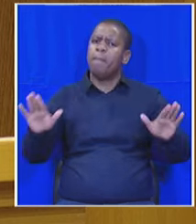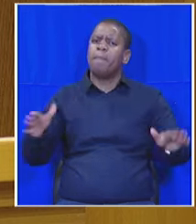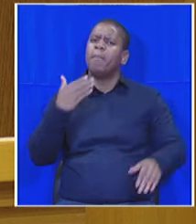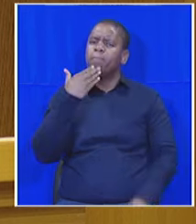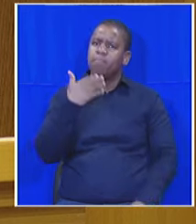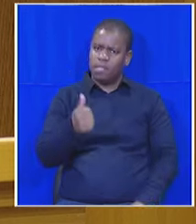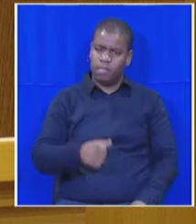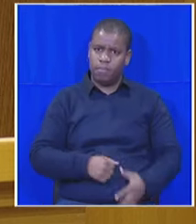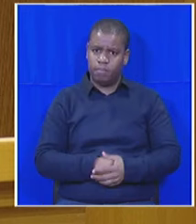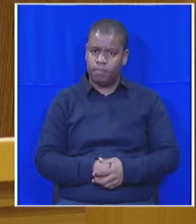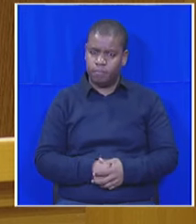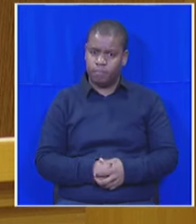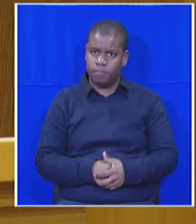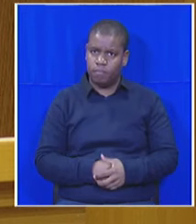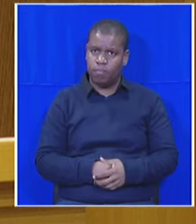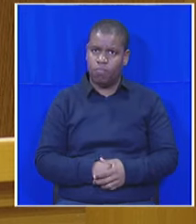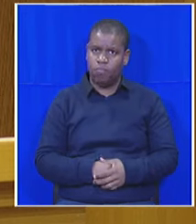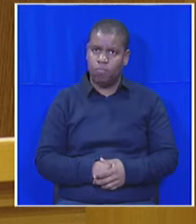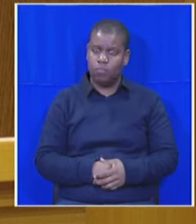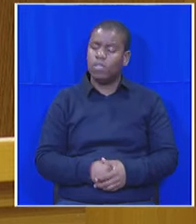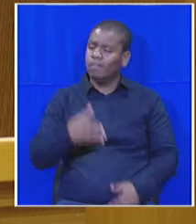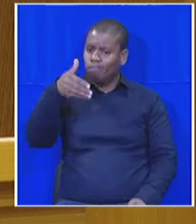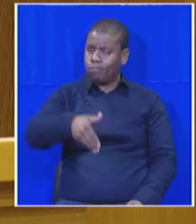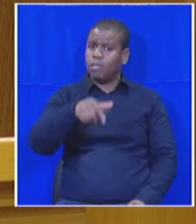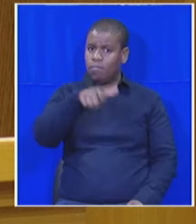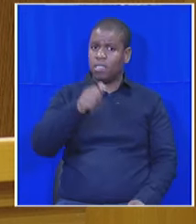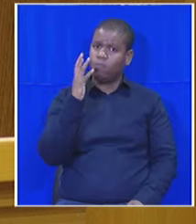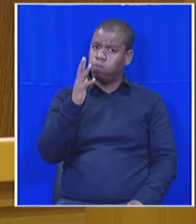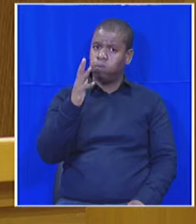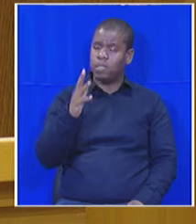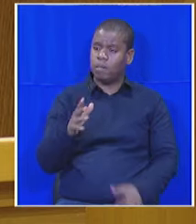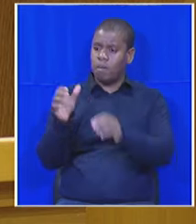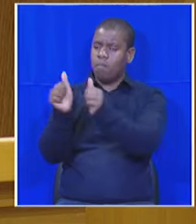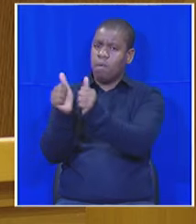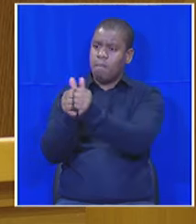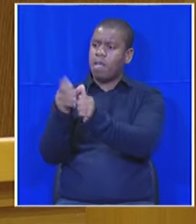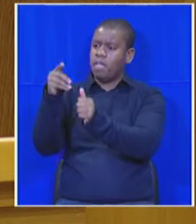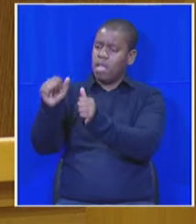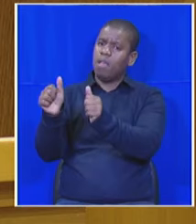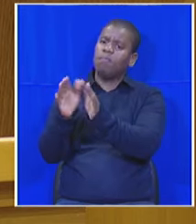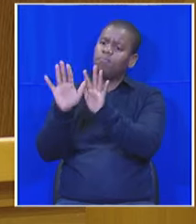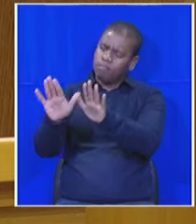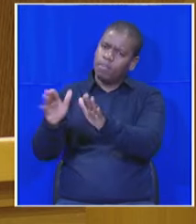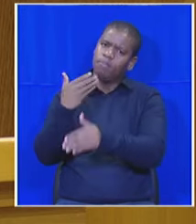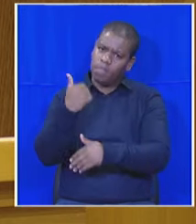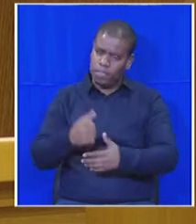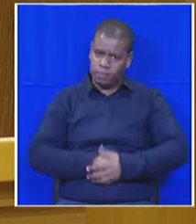the podium. Honorable members of the DA, Honorable members,